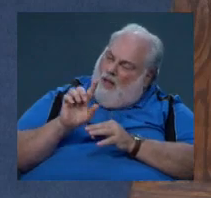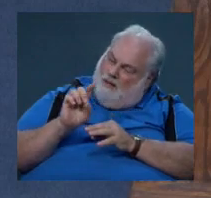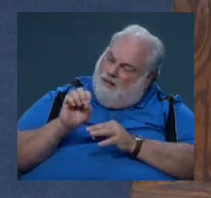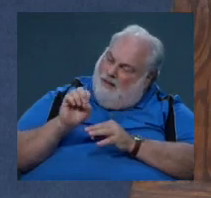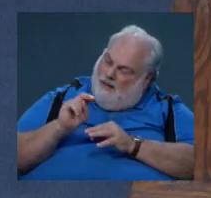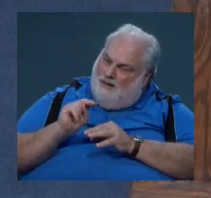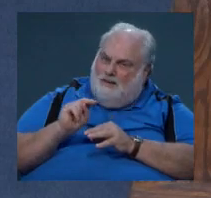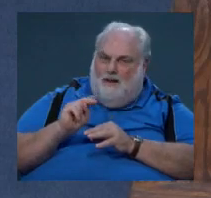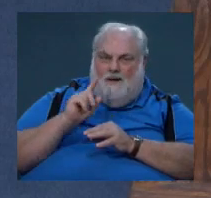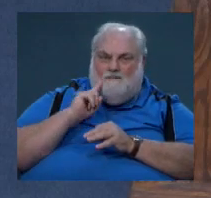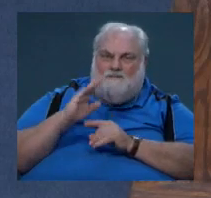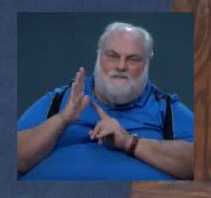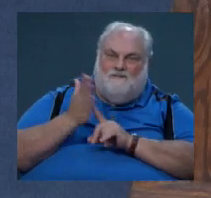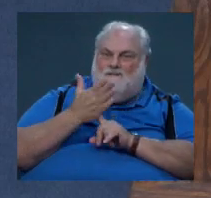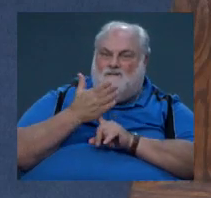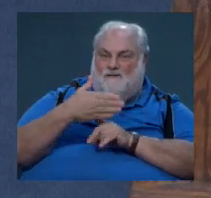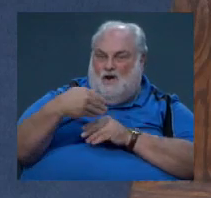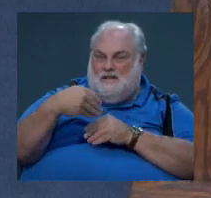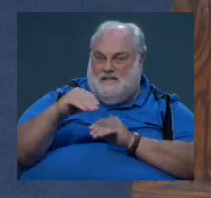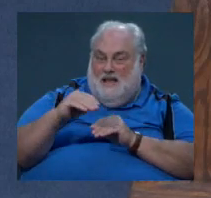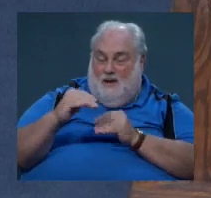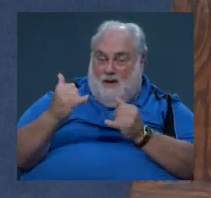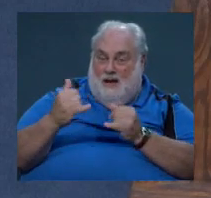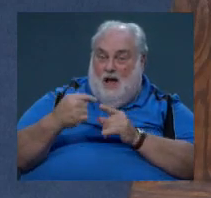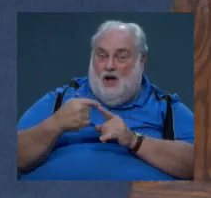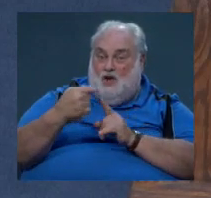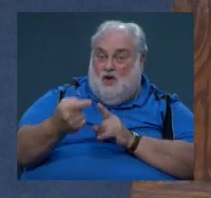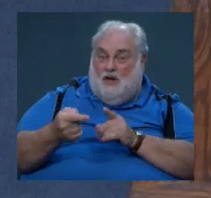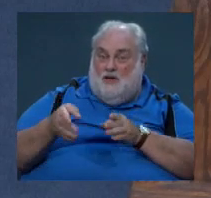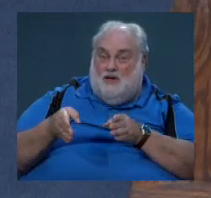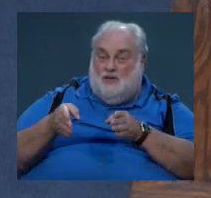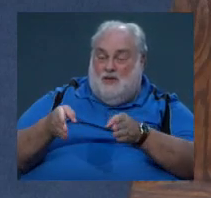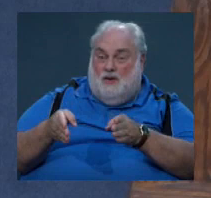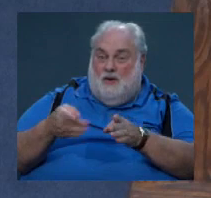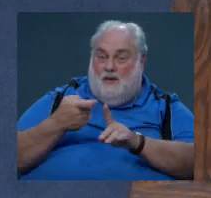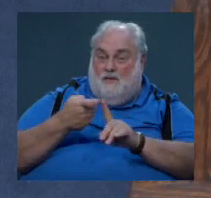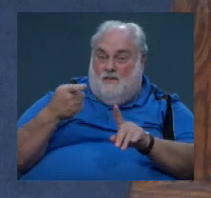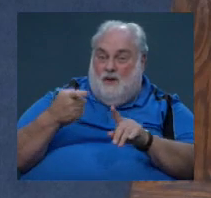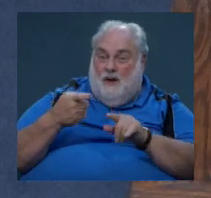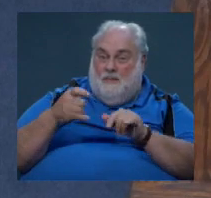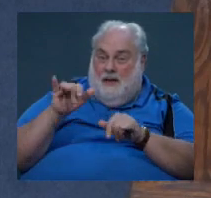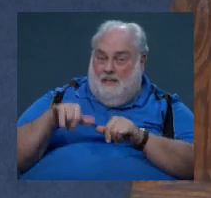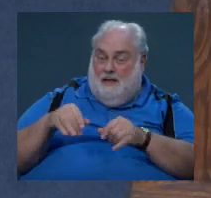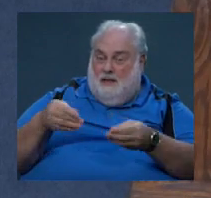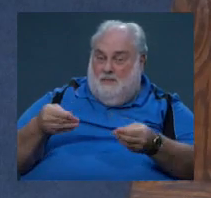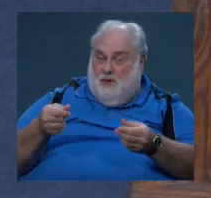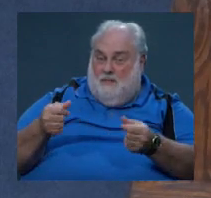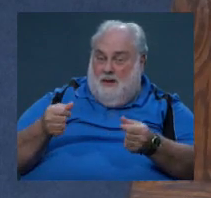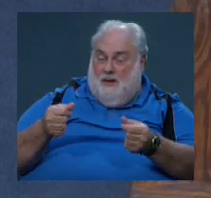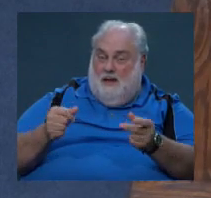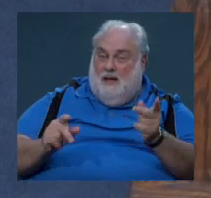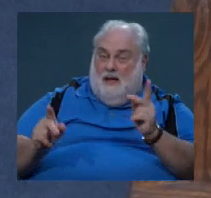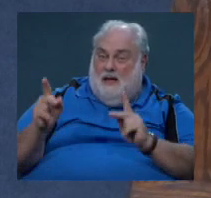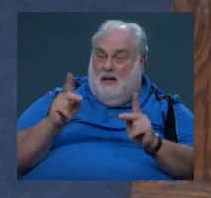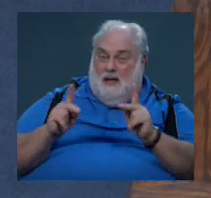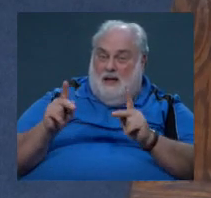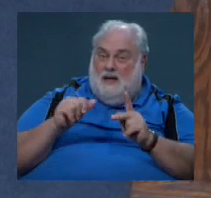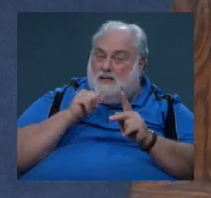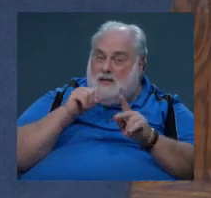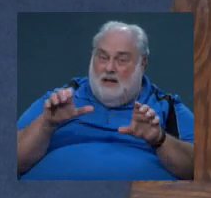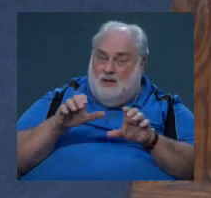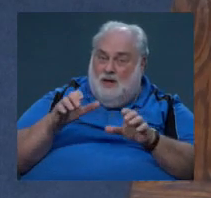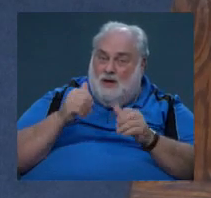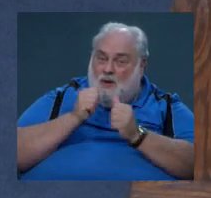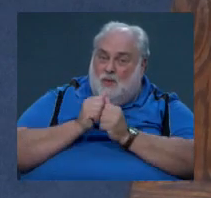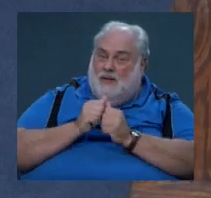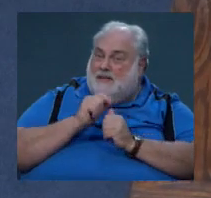for sale right now across the street from this property. People are not doing well